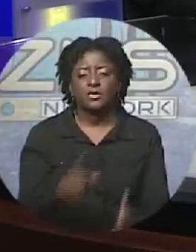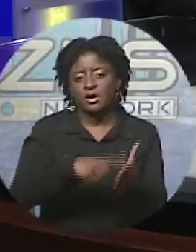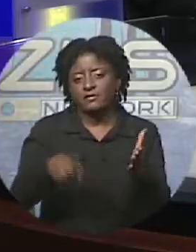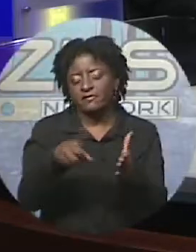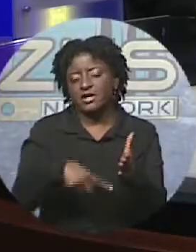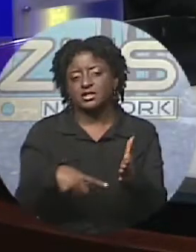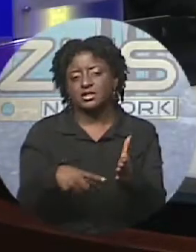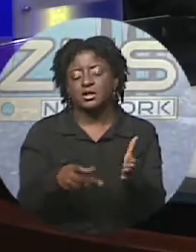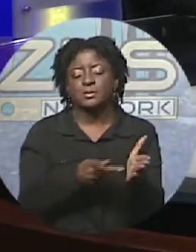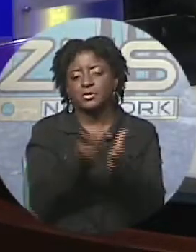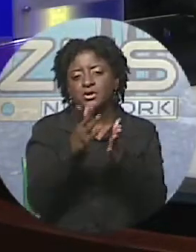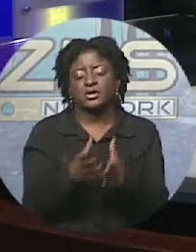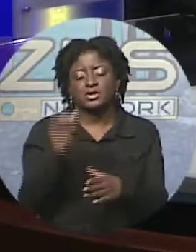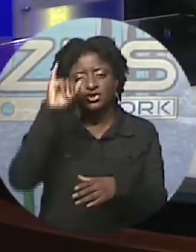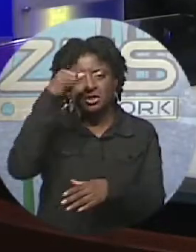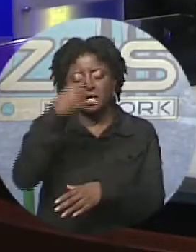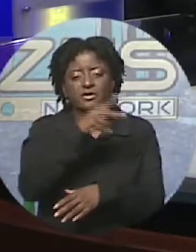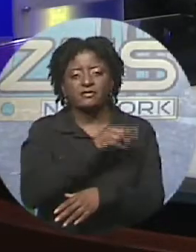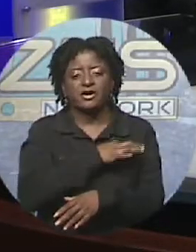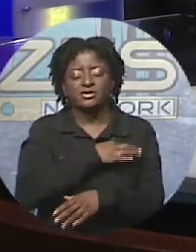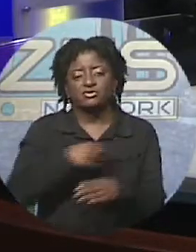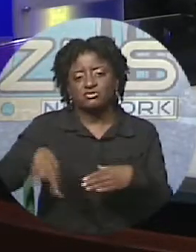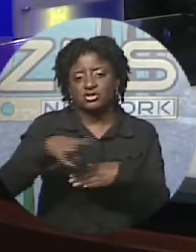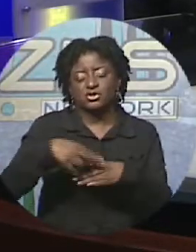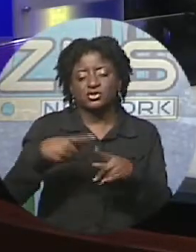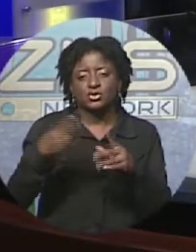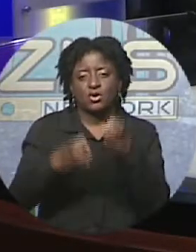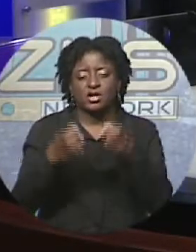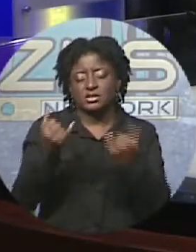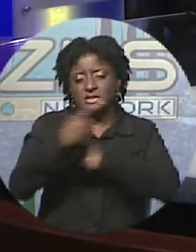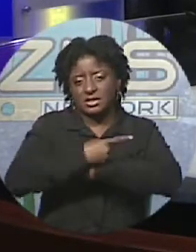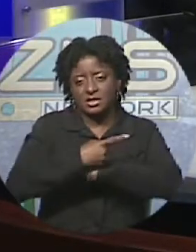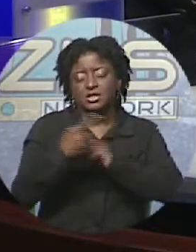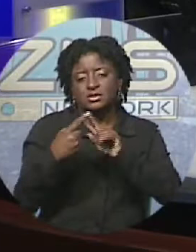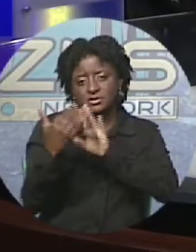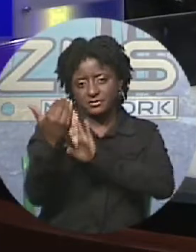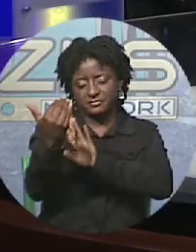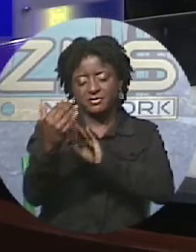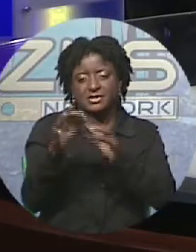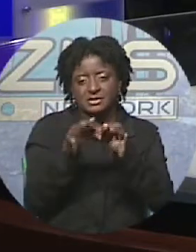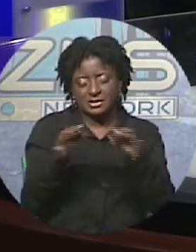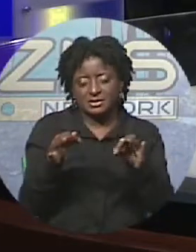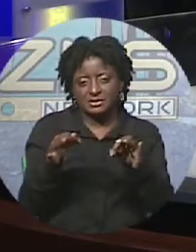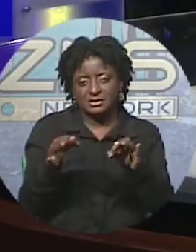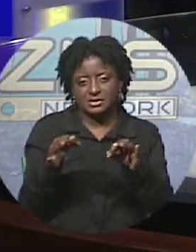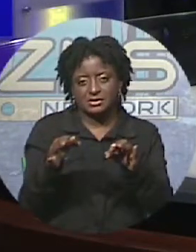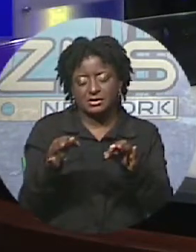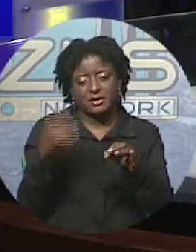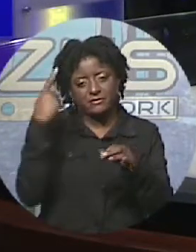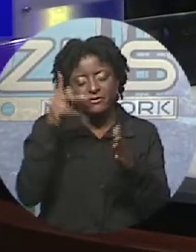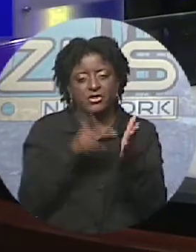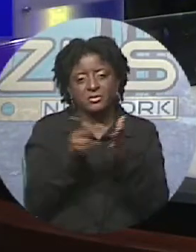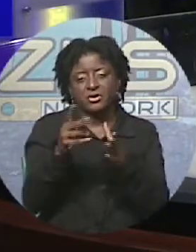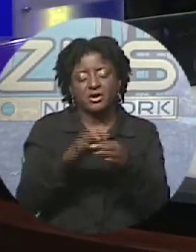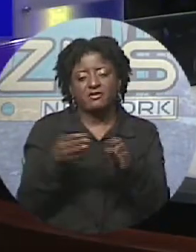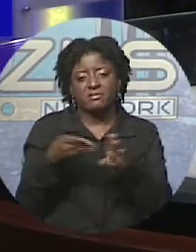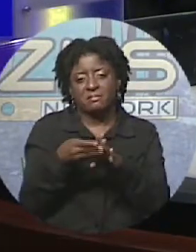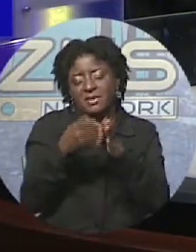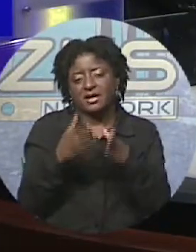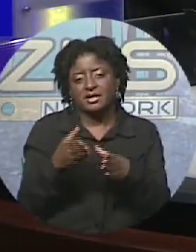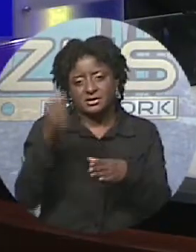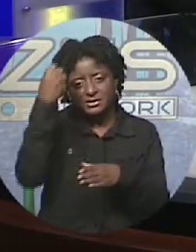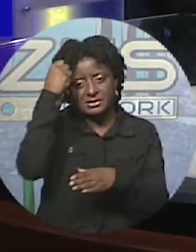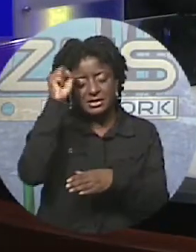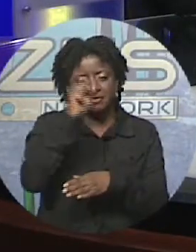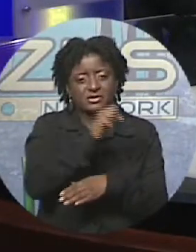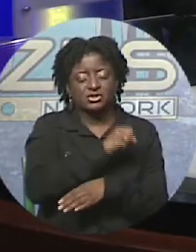Convicted murderer Genaldo Farrington returned to Supreme Court today to face sentencing after being convicted last October for the murder of banker Stephen Sherman and